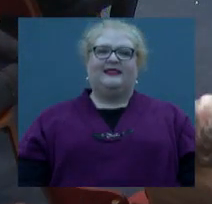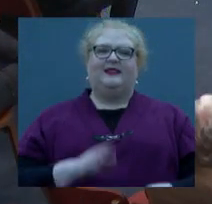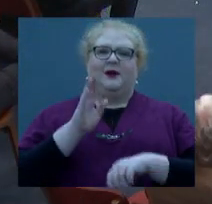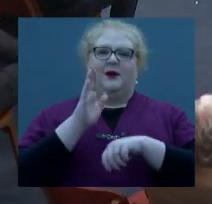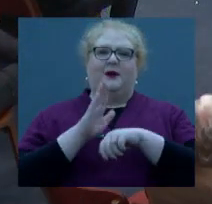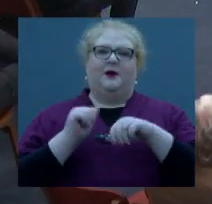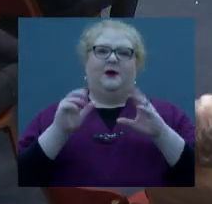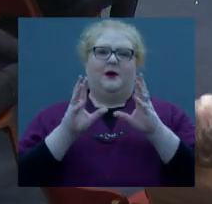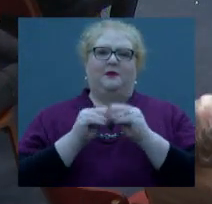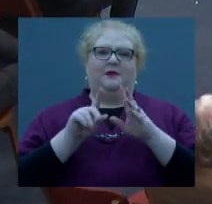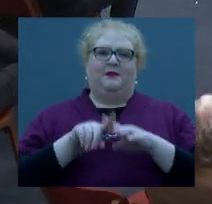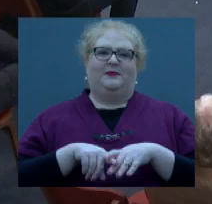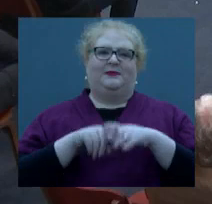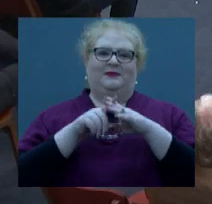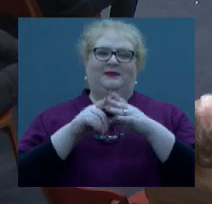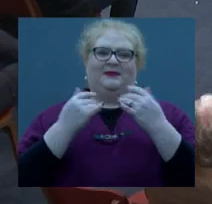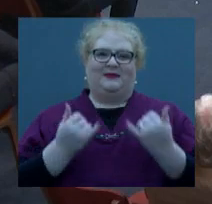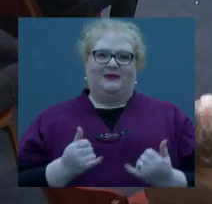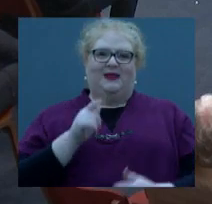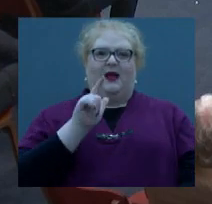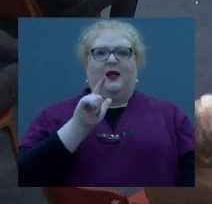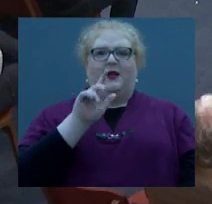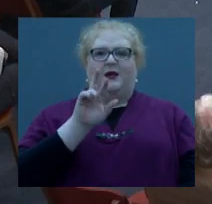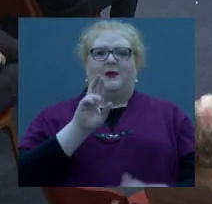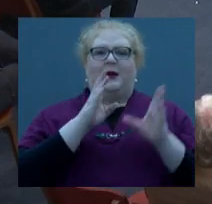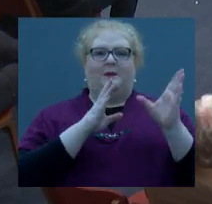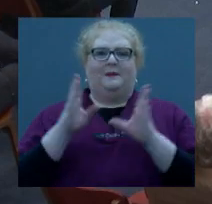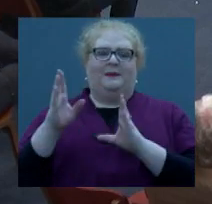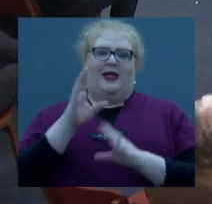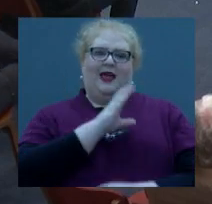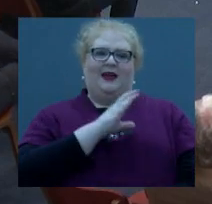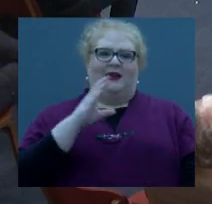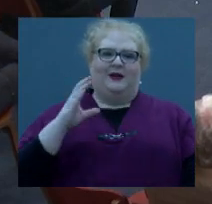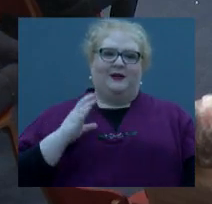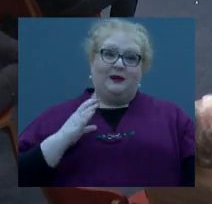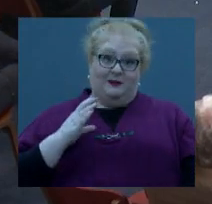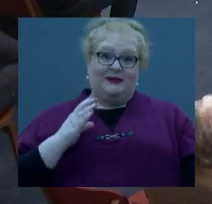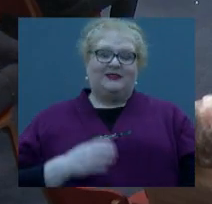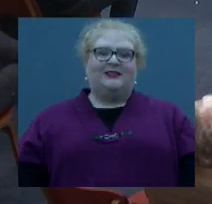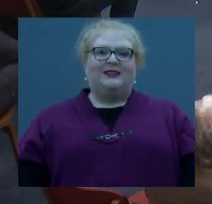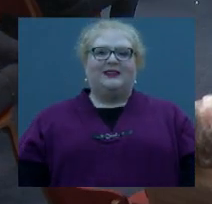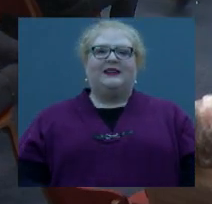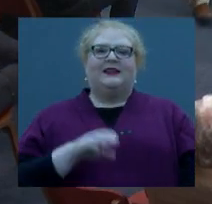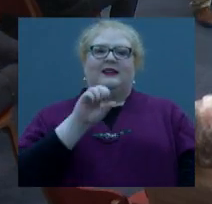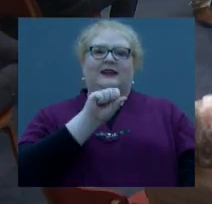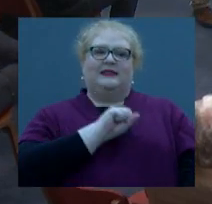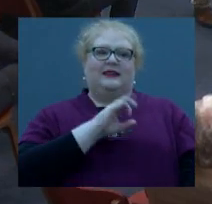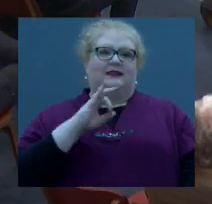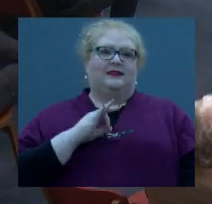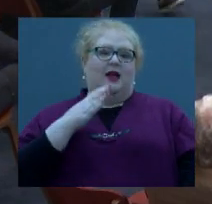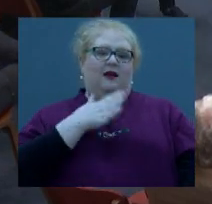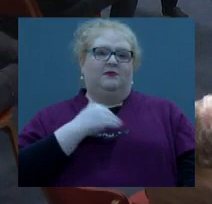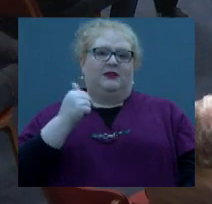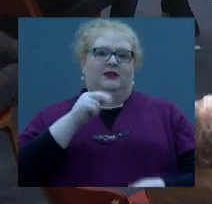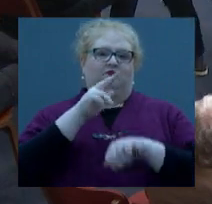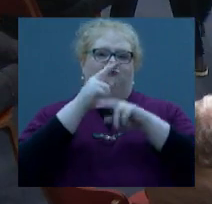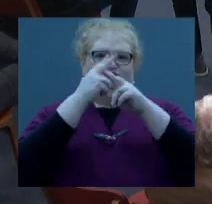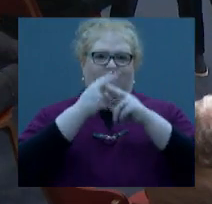like to call the meeting to order. Welcome to the Little Rock Planning Commission. I'd like to have the staff call the roll, please.